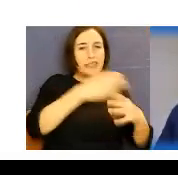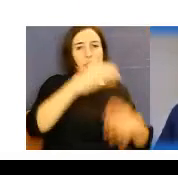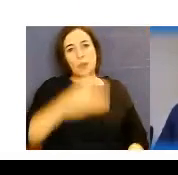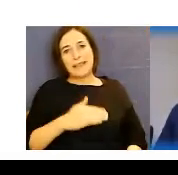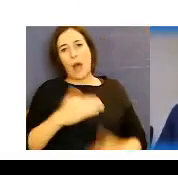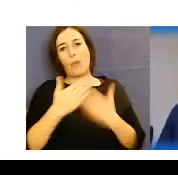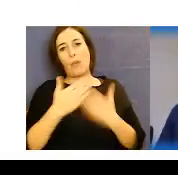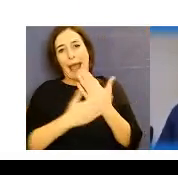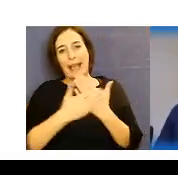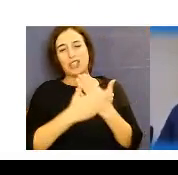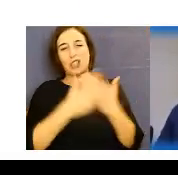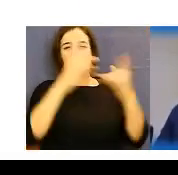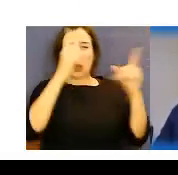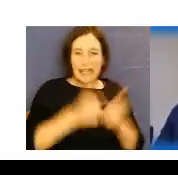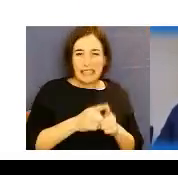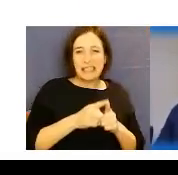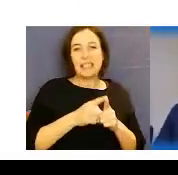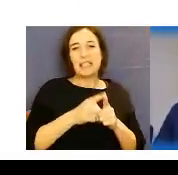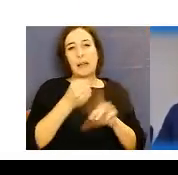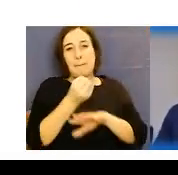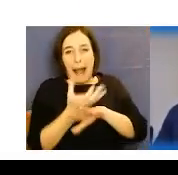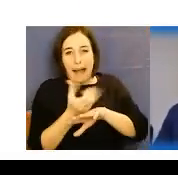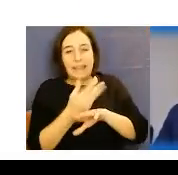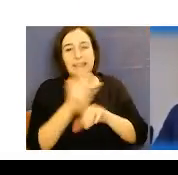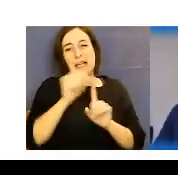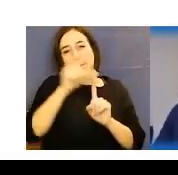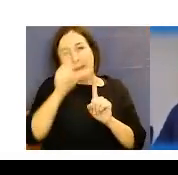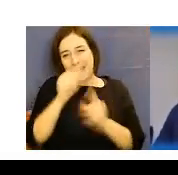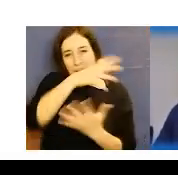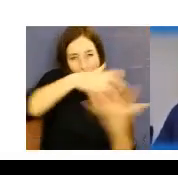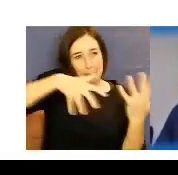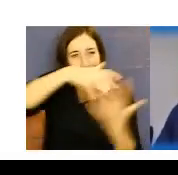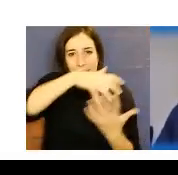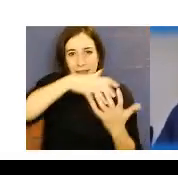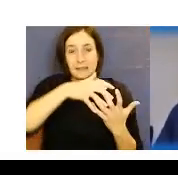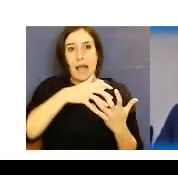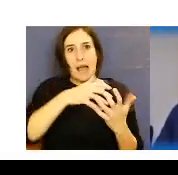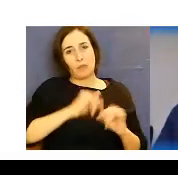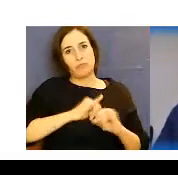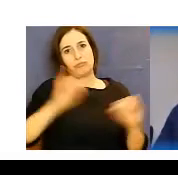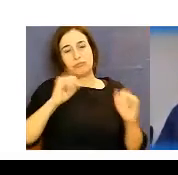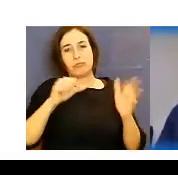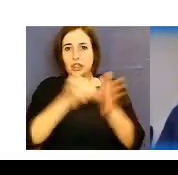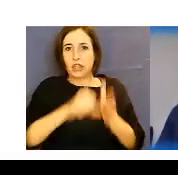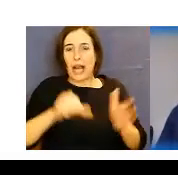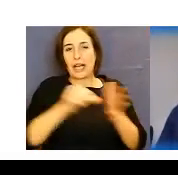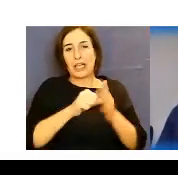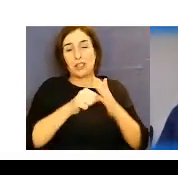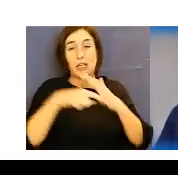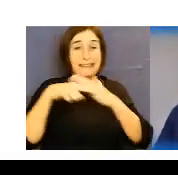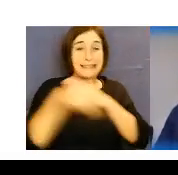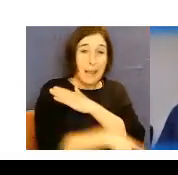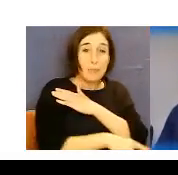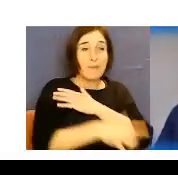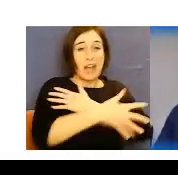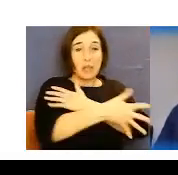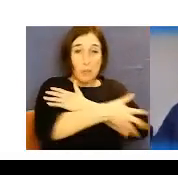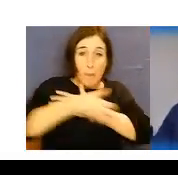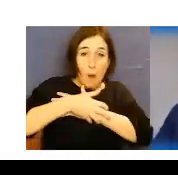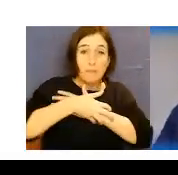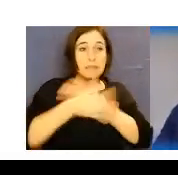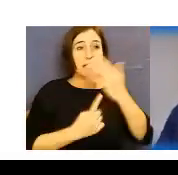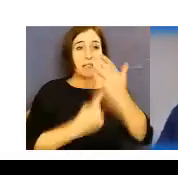Pakistani. Had a lot of challenges, and the key challenges was deprivation and poverty and high levels of crime, you know, a lot of gang